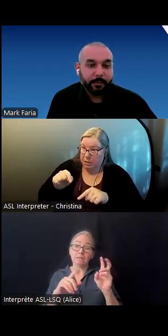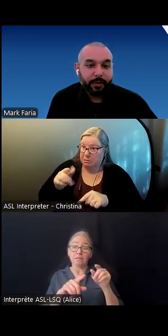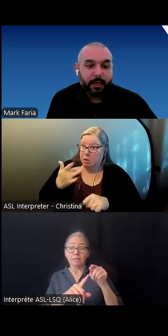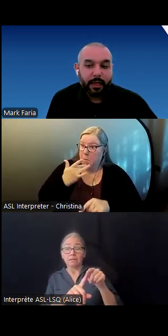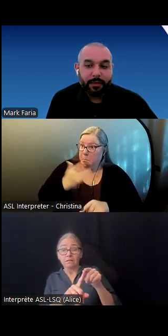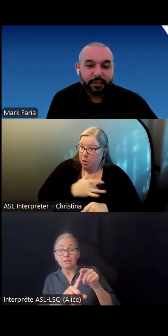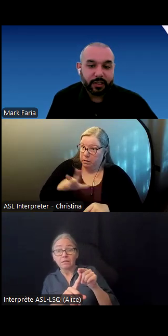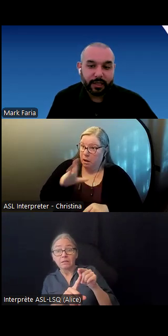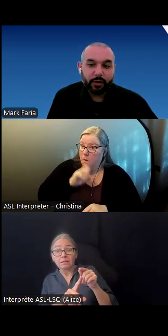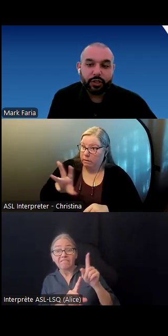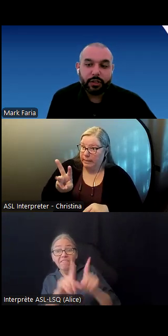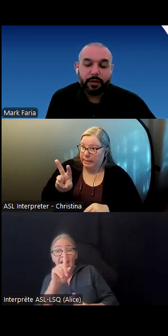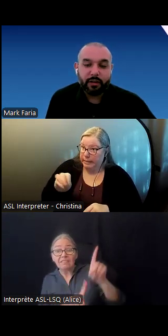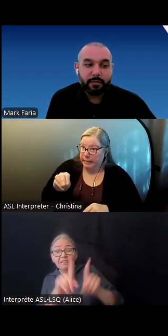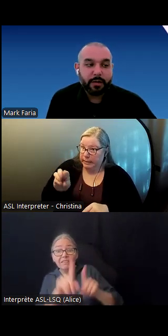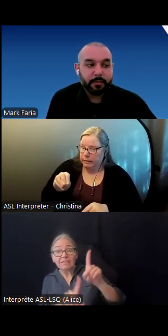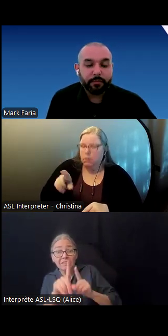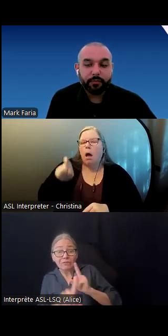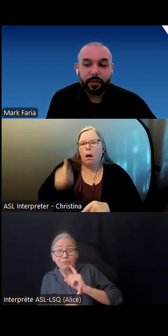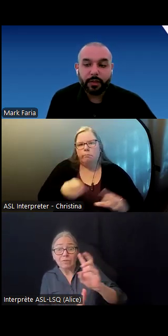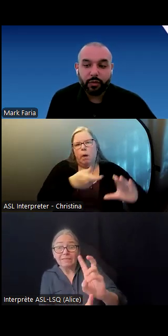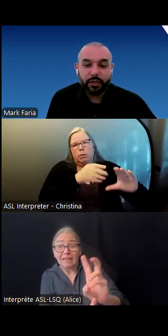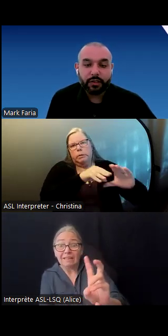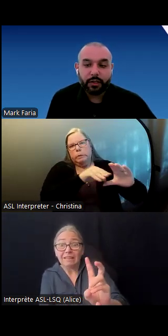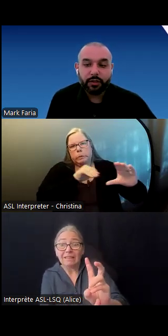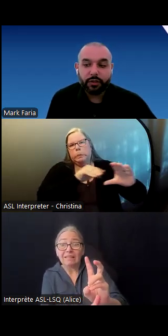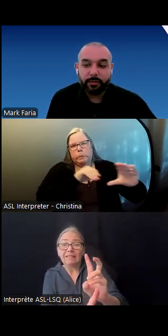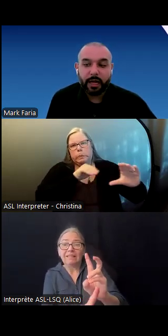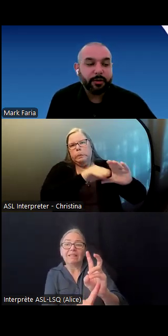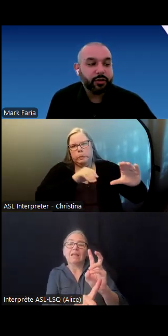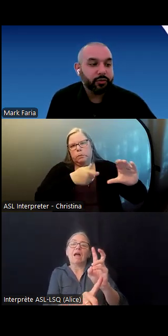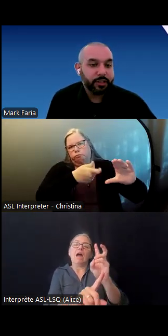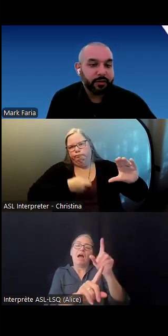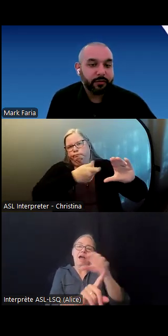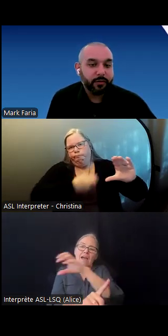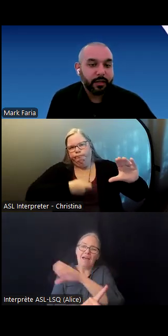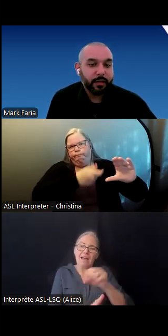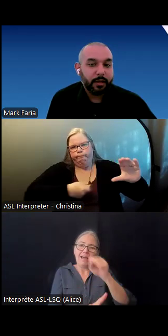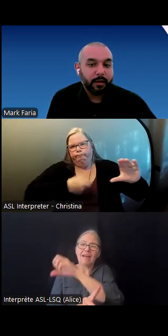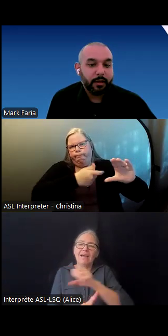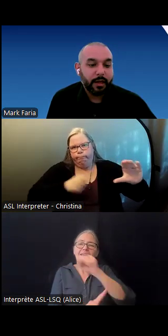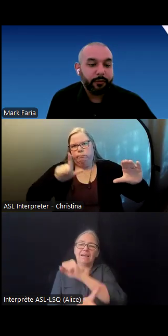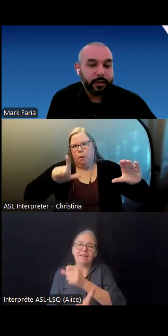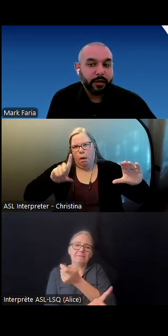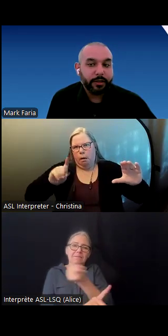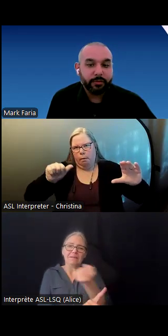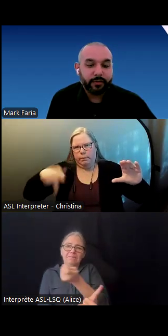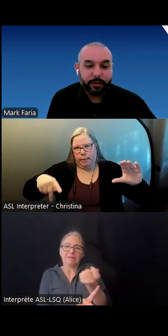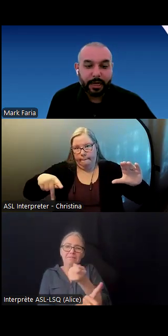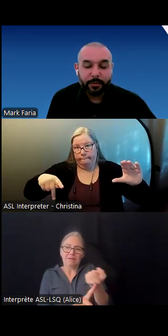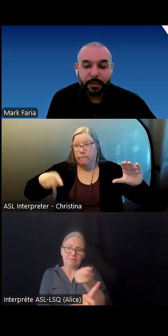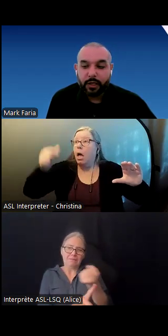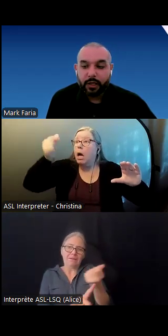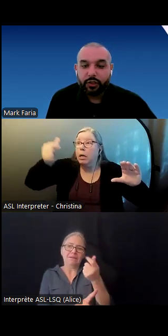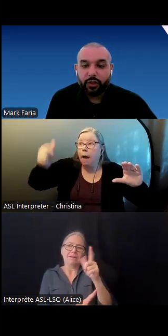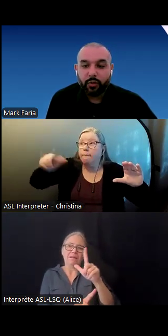payments. And this is the calculation that the government uses to determine how much you'll receive every year in terms of